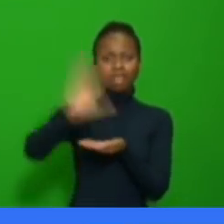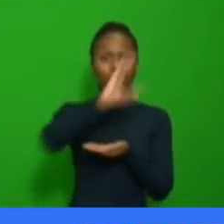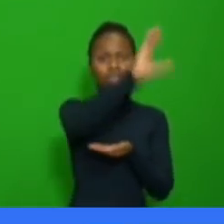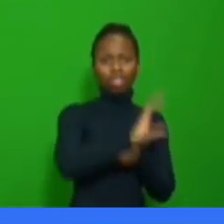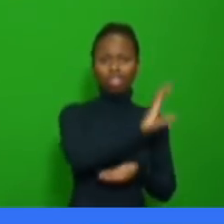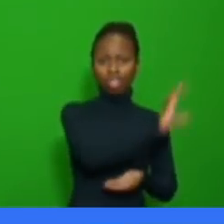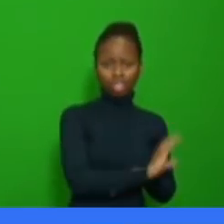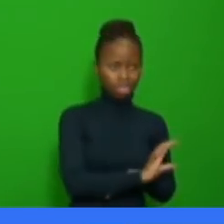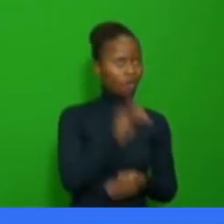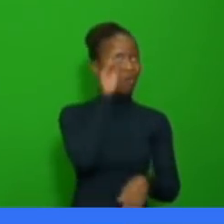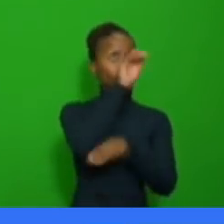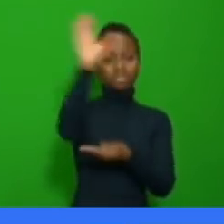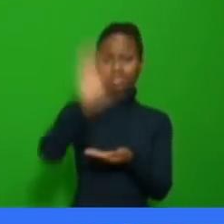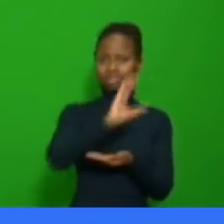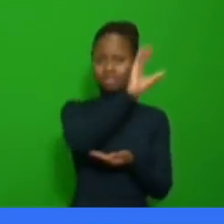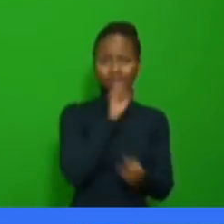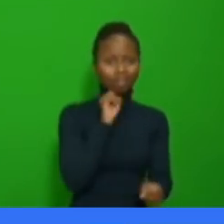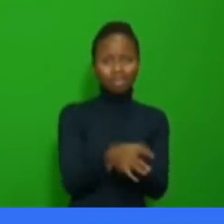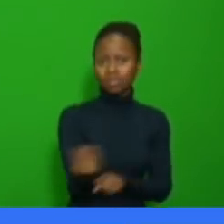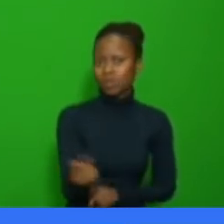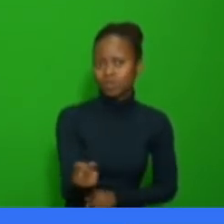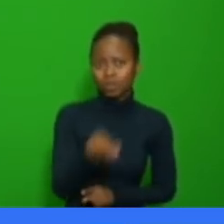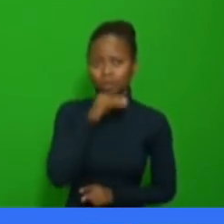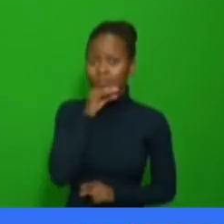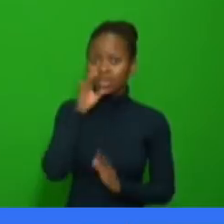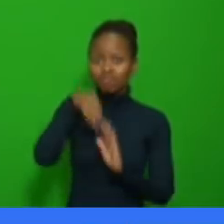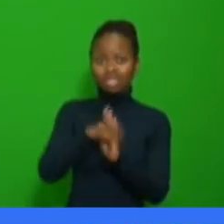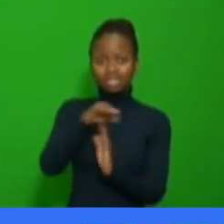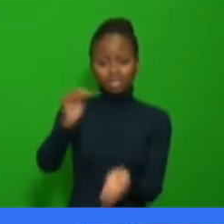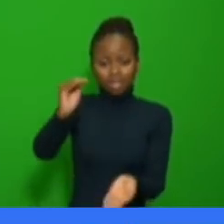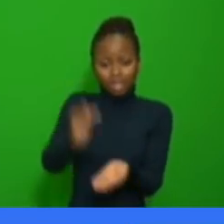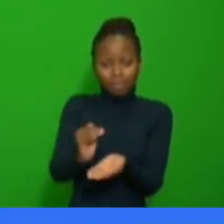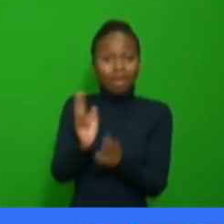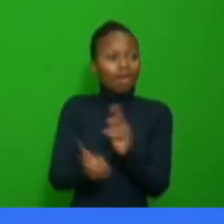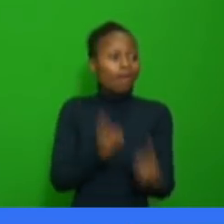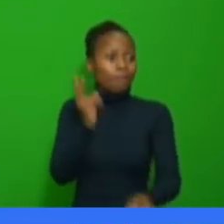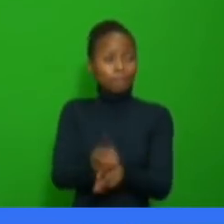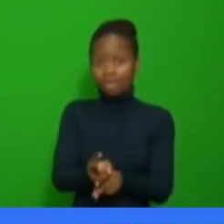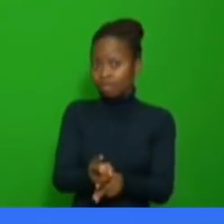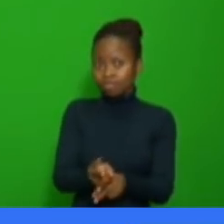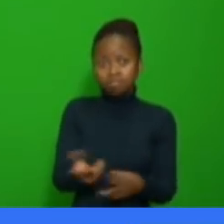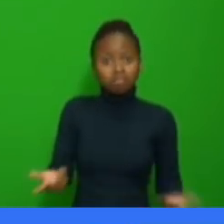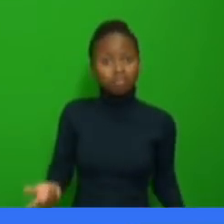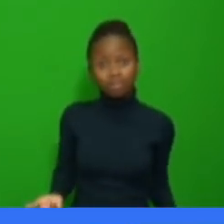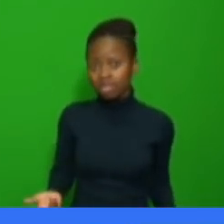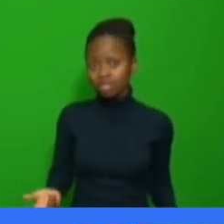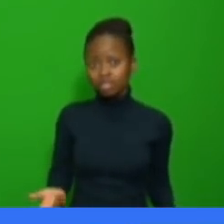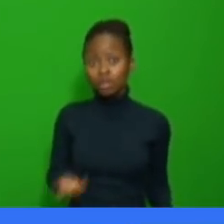and the lot, and so without a doubt that is